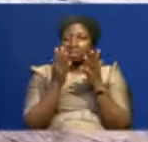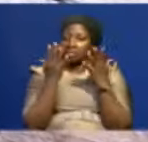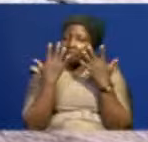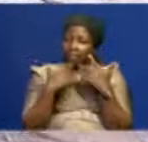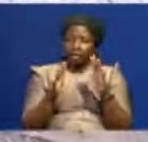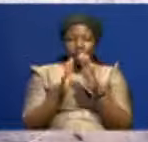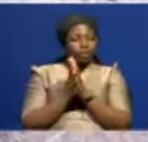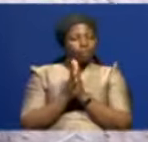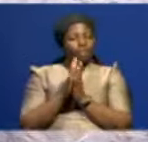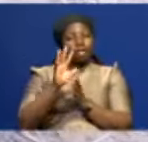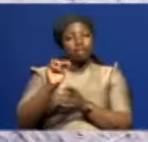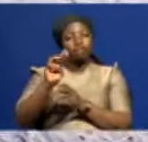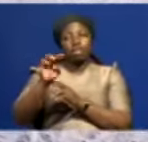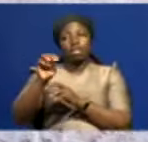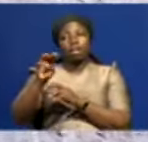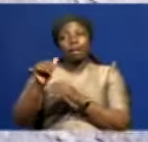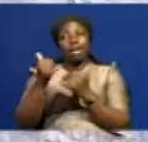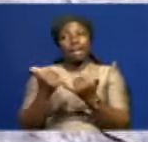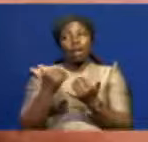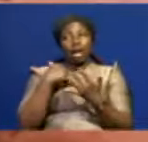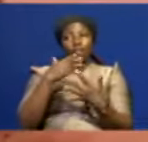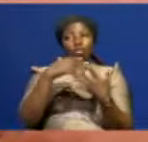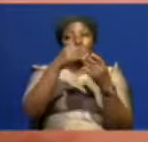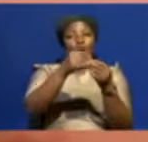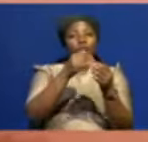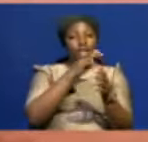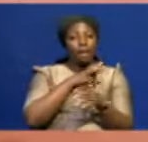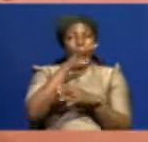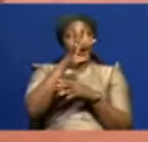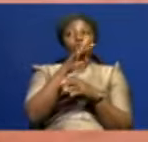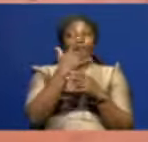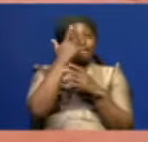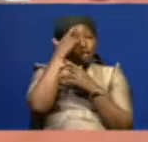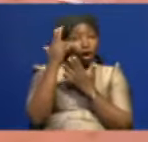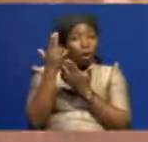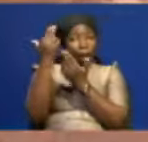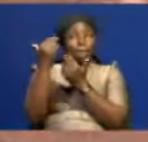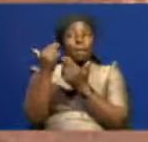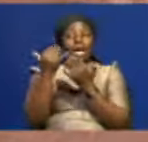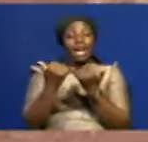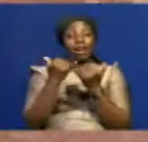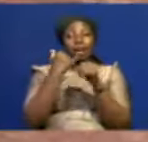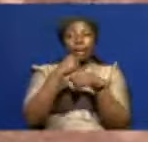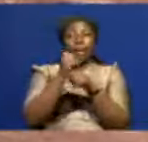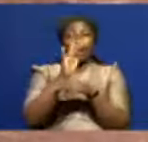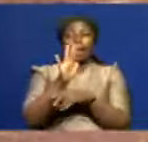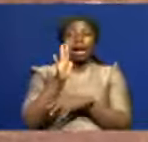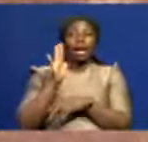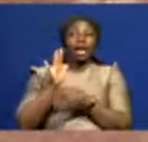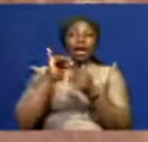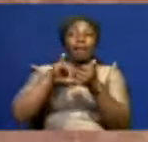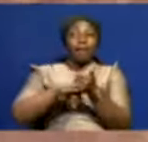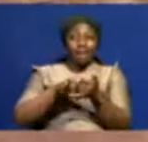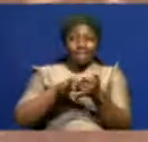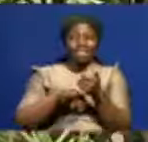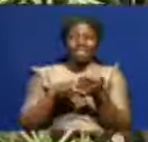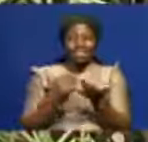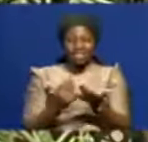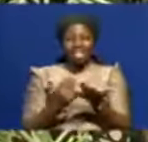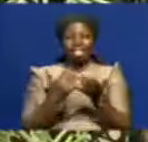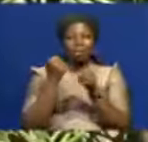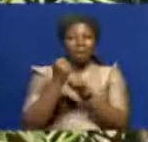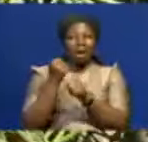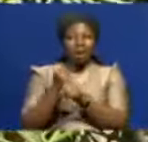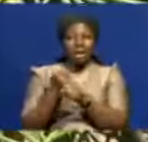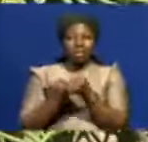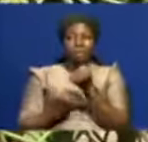Muema, who has now turned to spirituality for hope, said the condition in his home has seen his wife seek casual jobs to take care of this family. Mzee